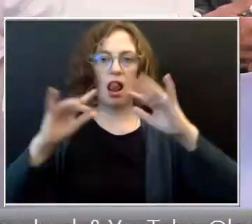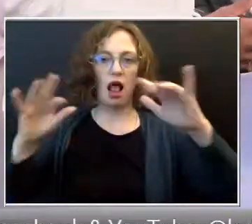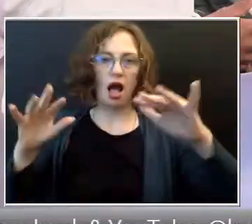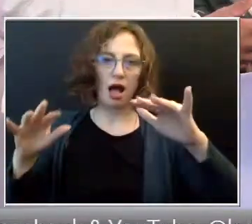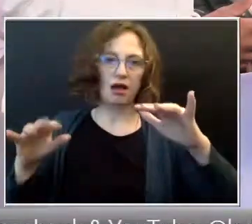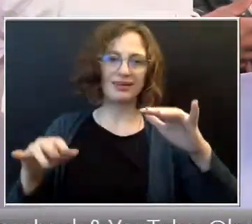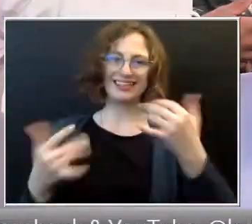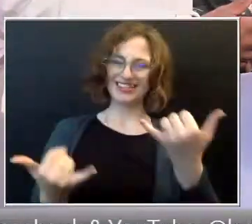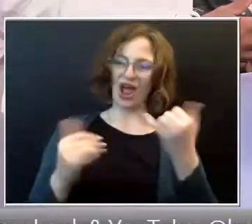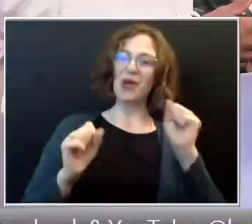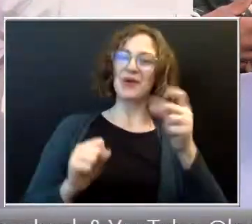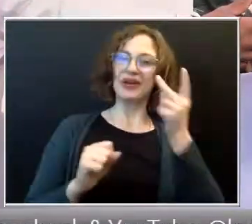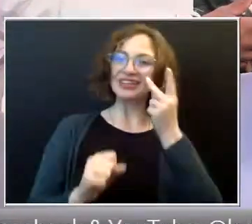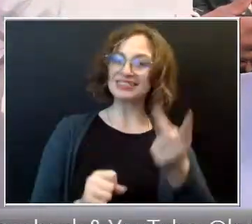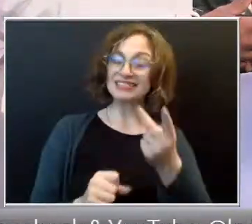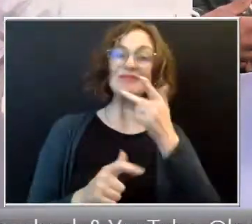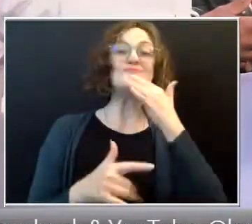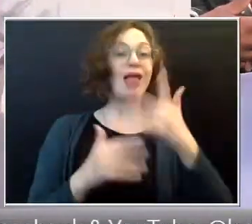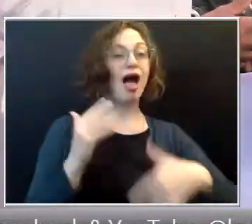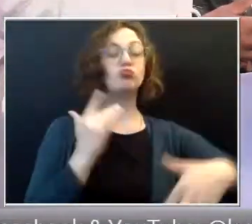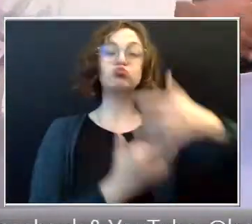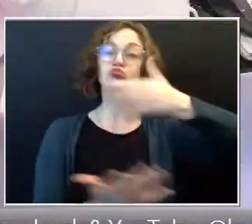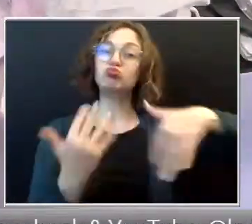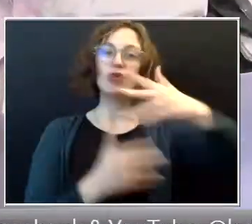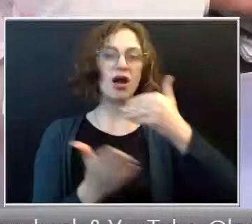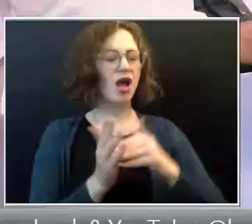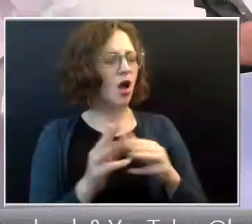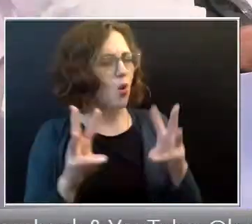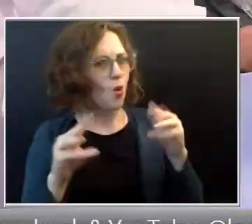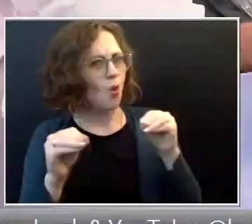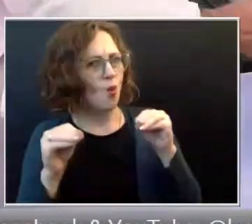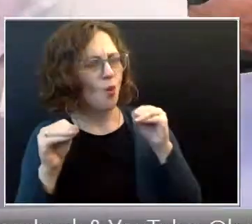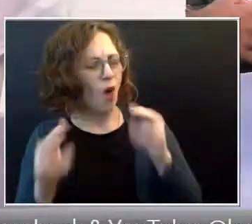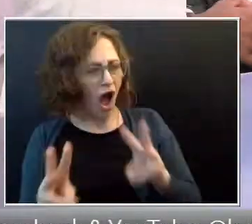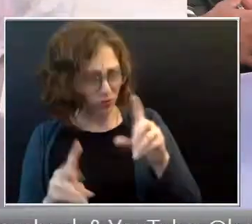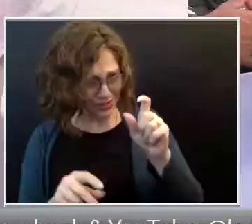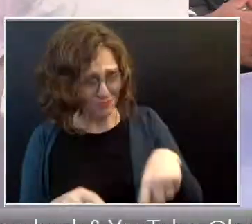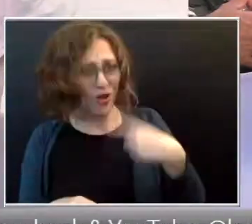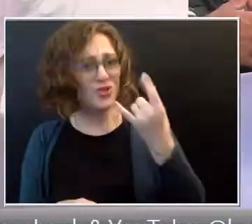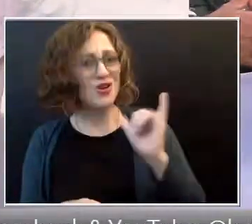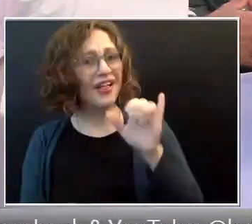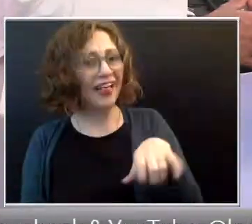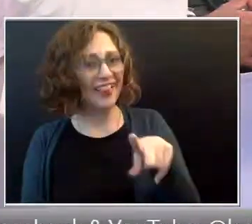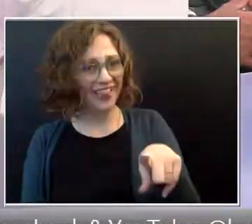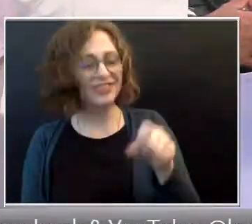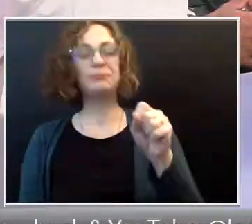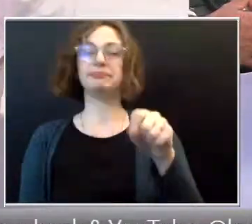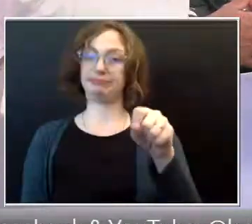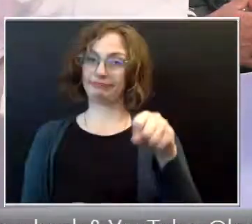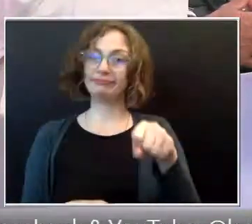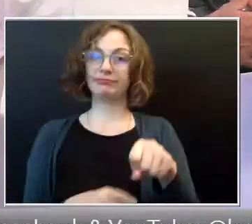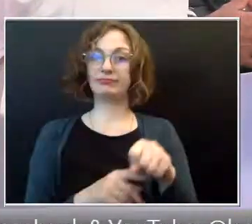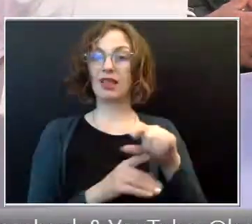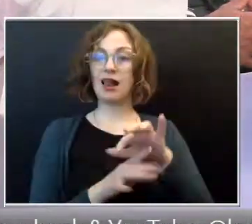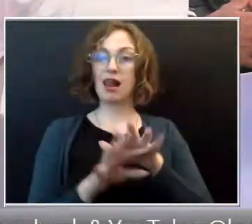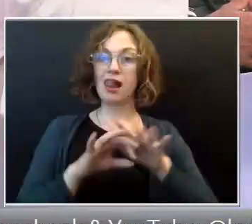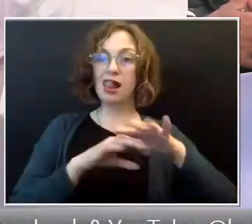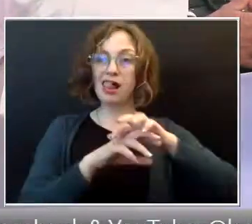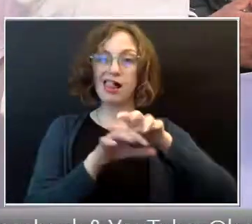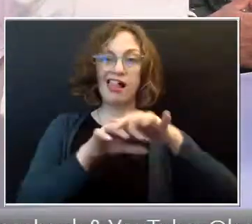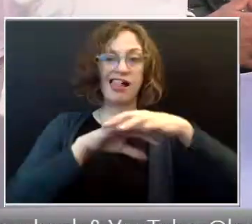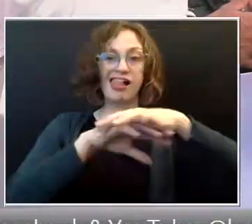of the brain. So that's what it's supposed to look like. Correct. All those roads should be wide open.